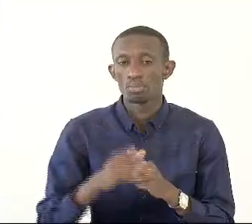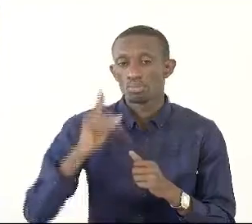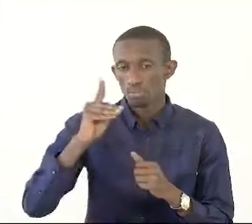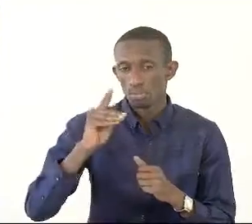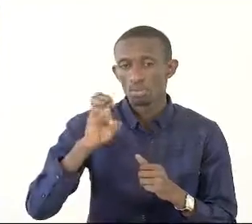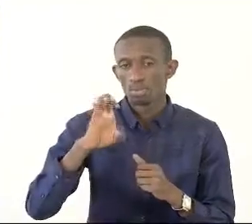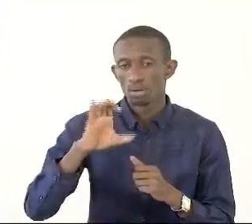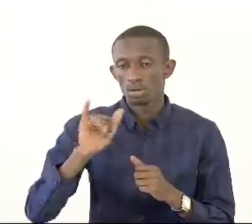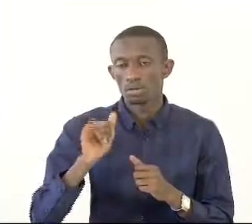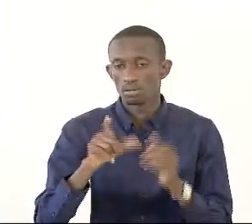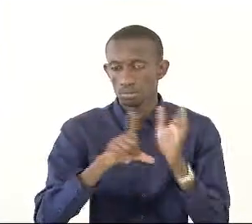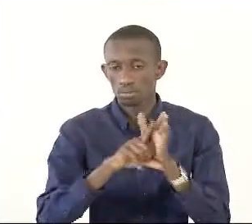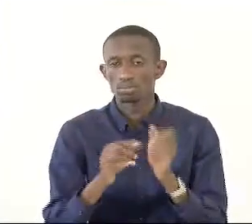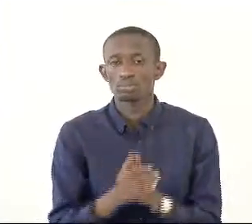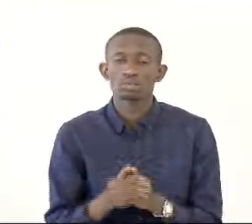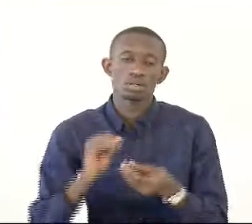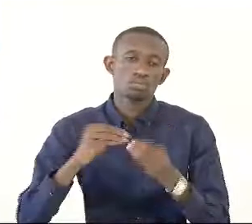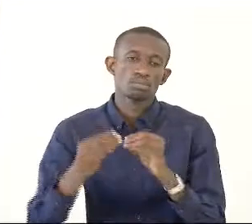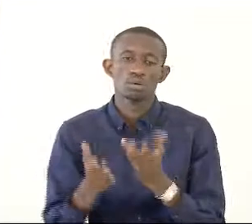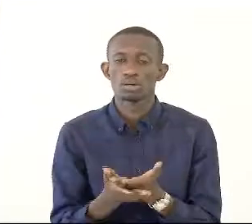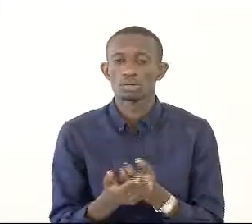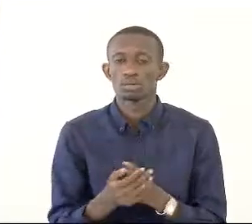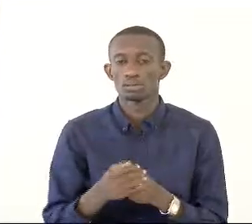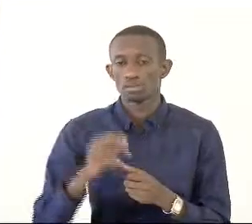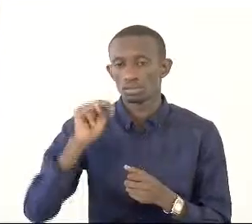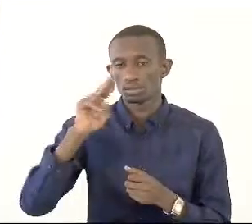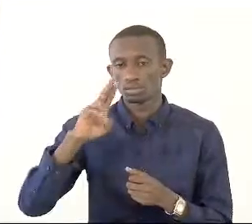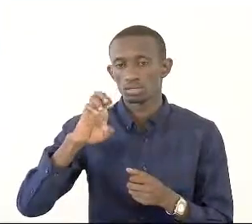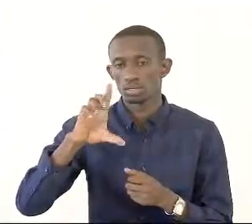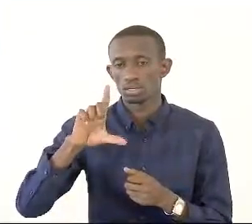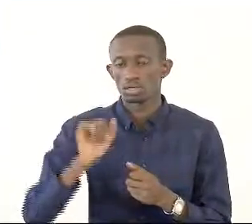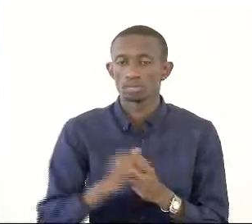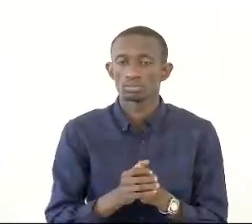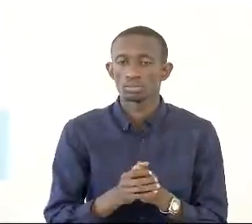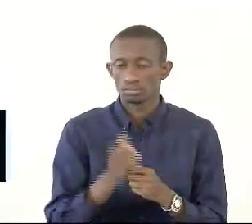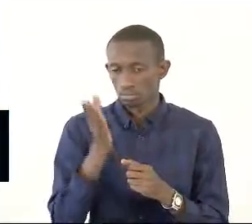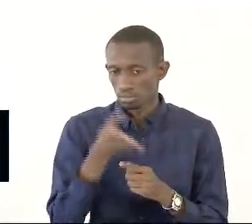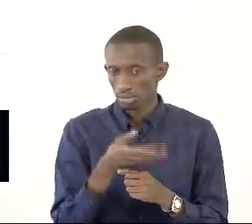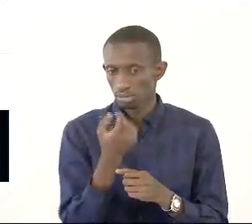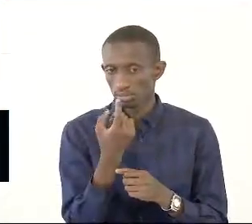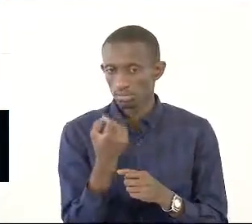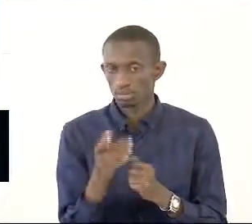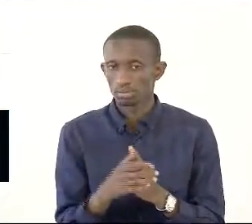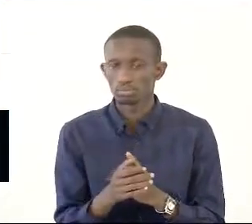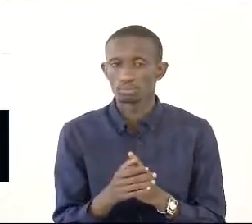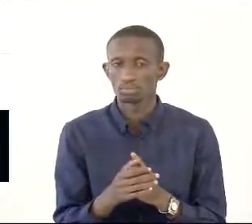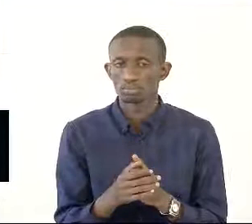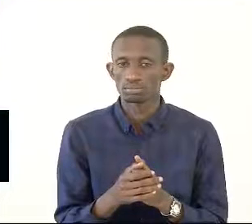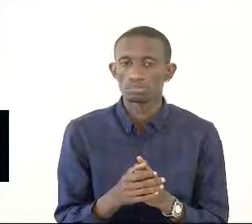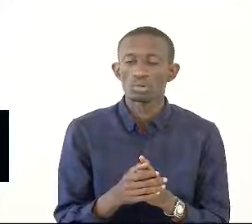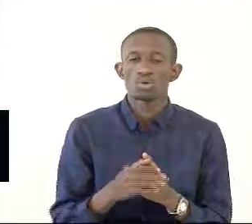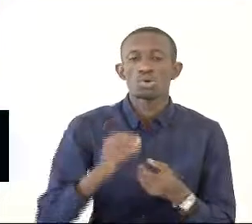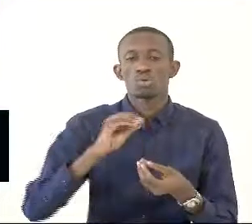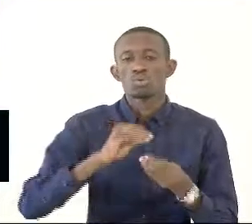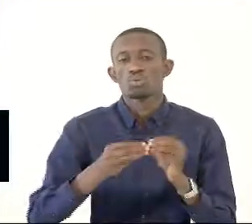of nuclei decaying per second, and which is it is proportional to the total number of nuclei in